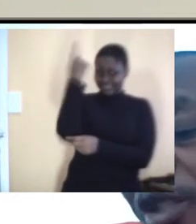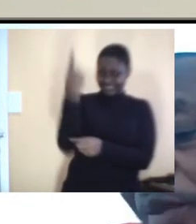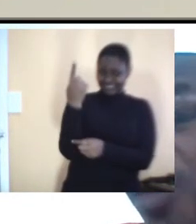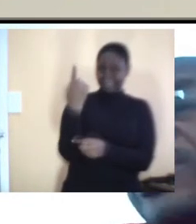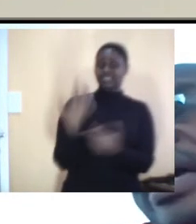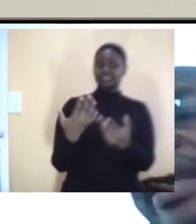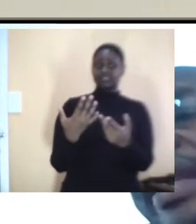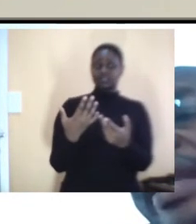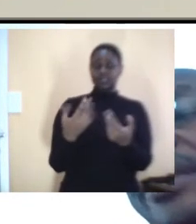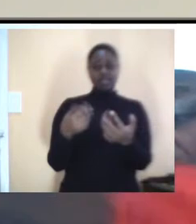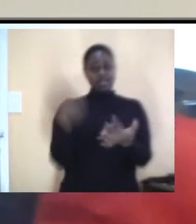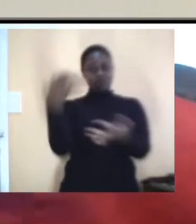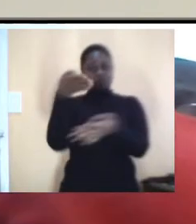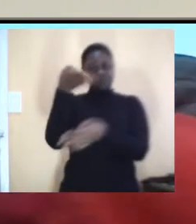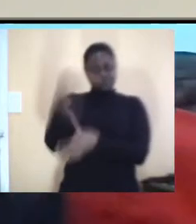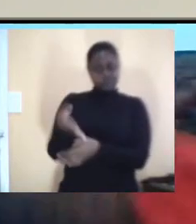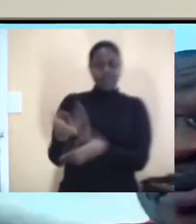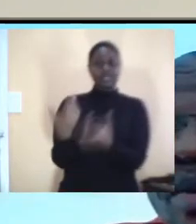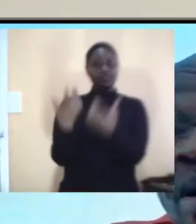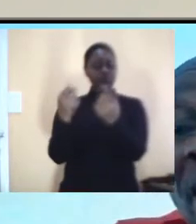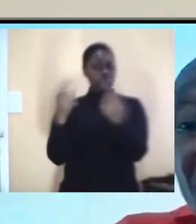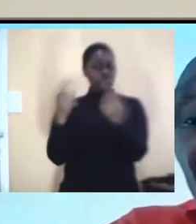to expose and undo